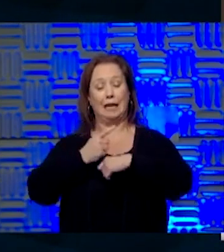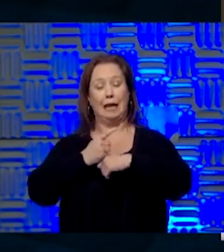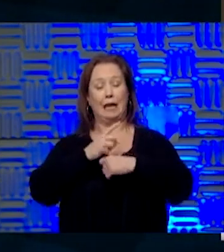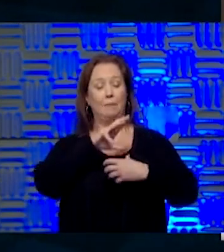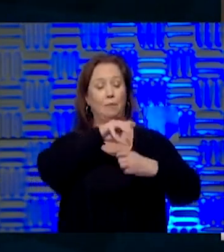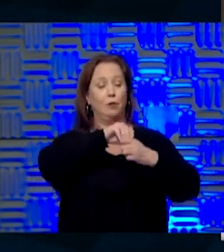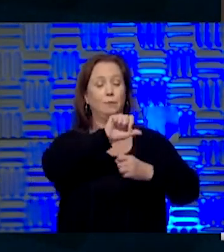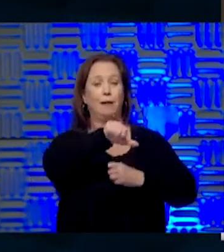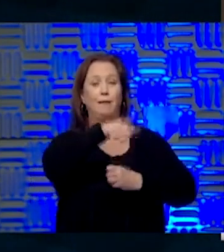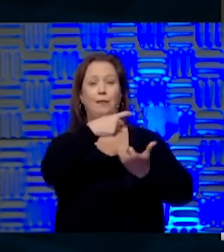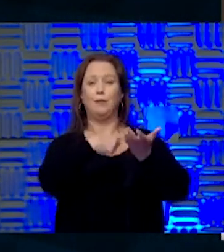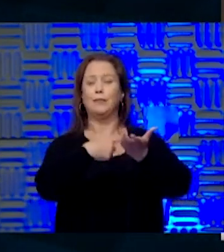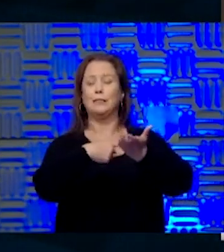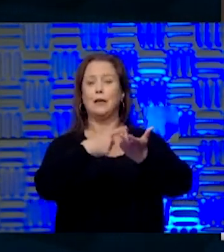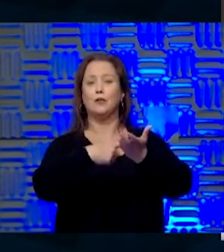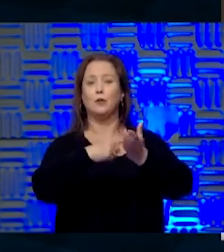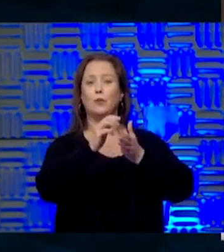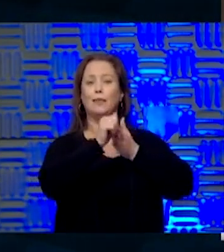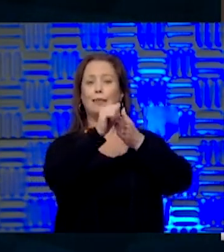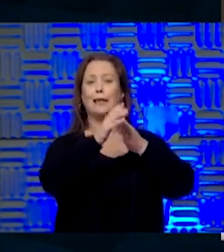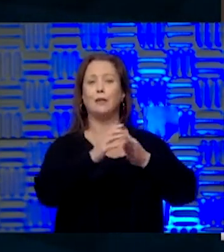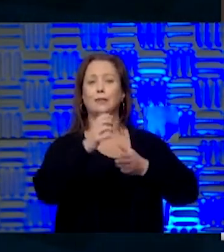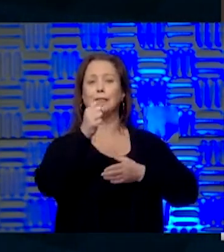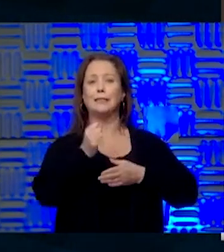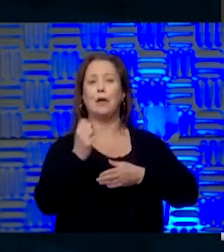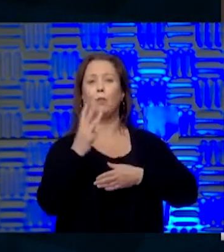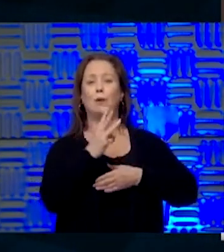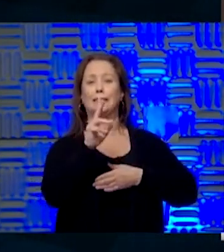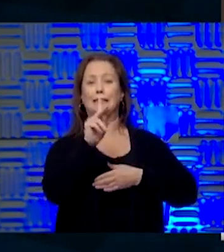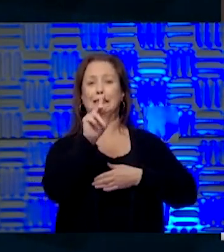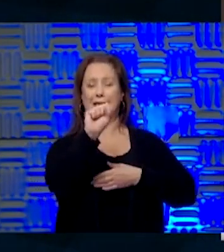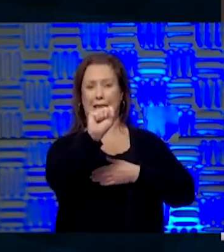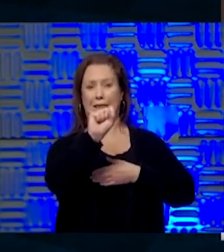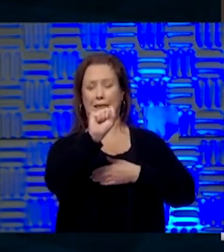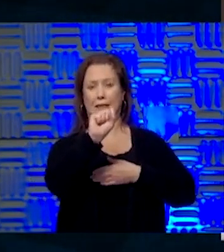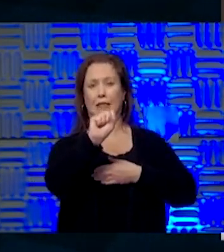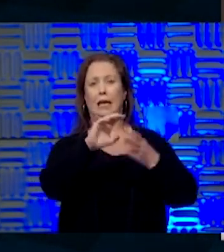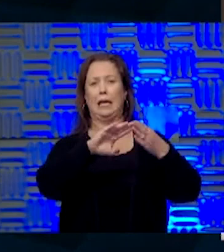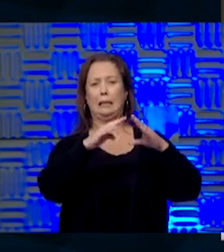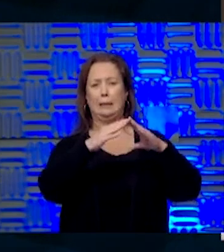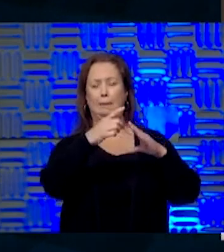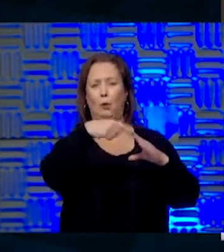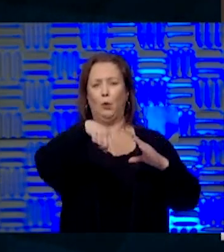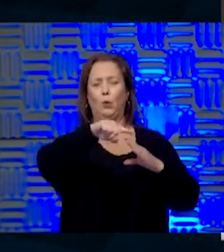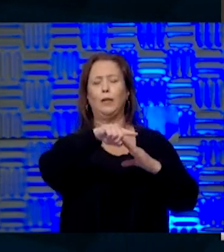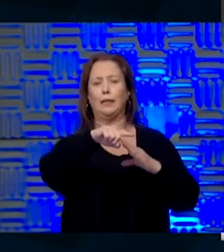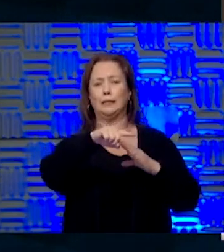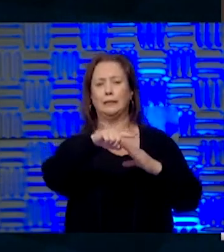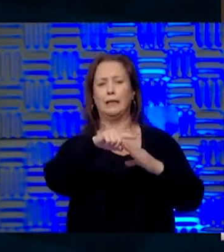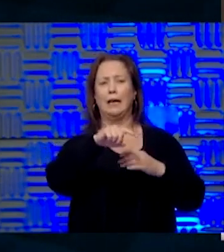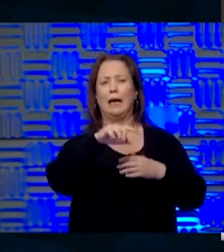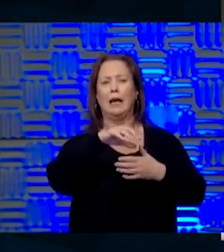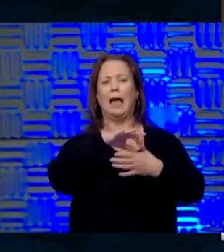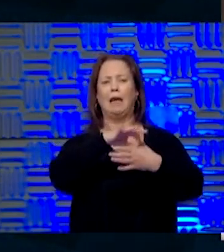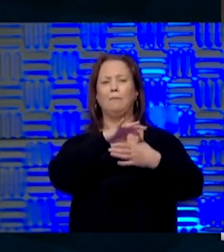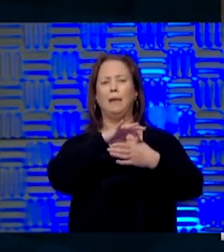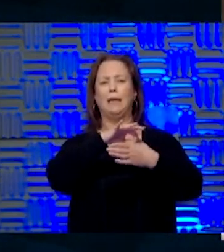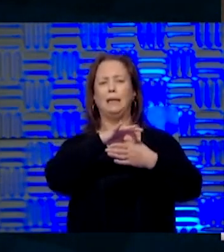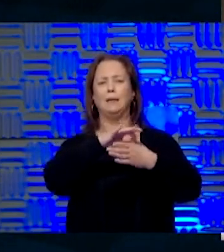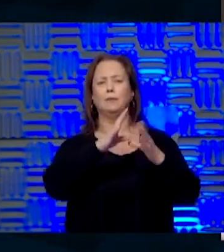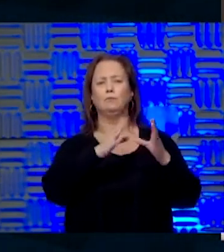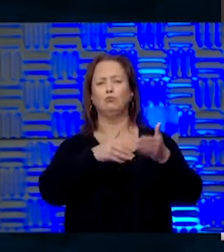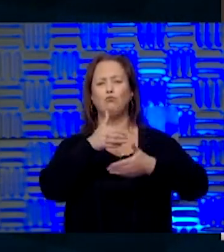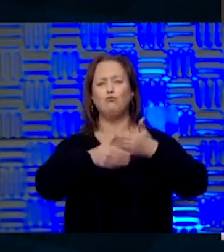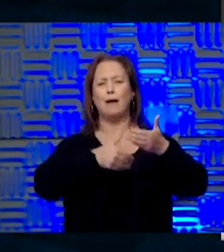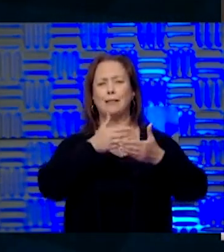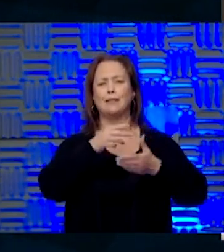participating in a discussion with leaders in Southwest Kansas, including those communities that have meat processing plants. Again,